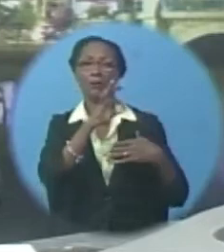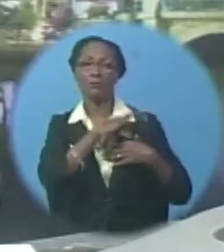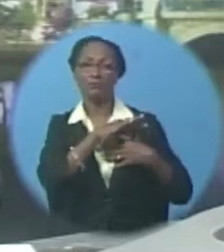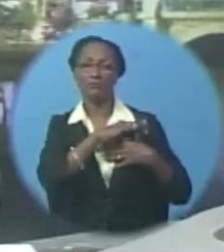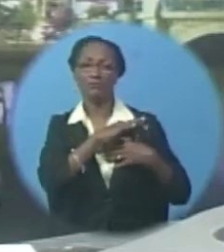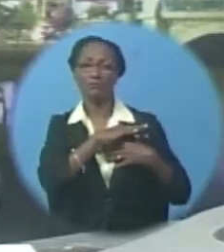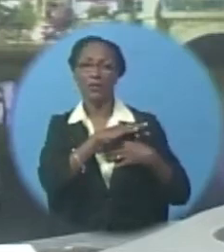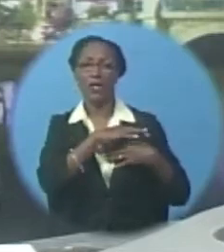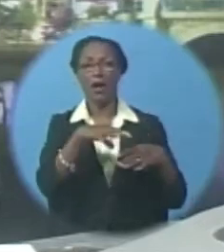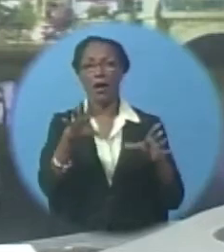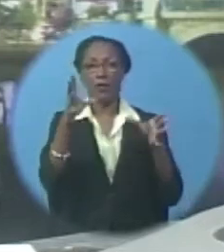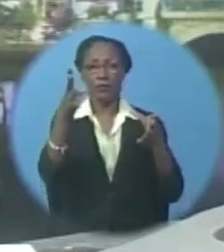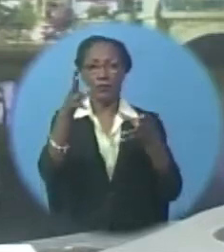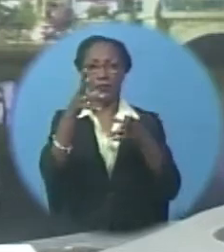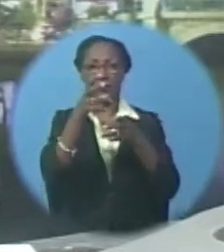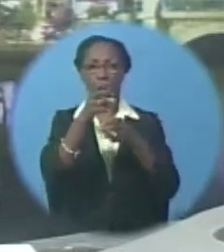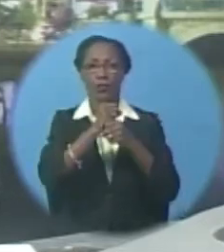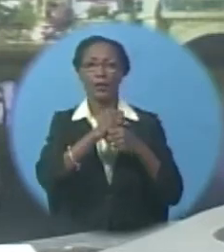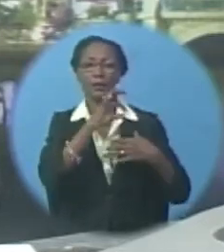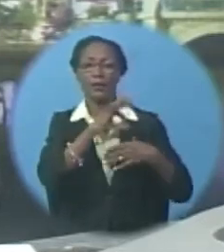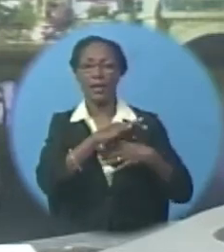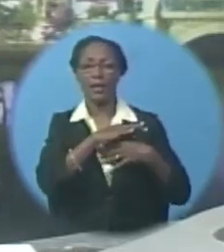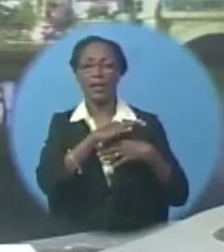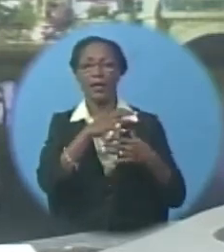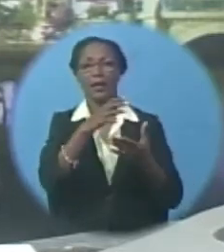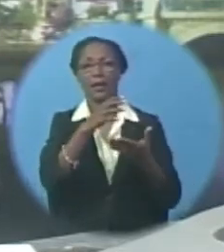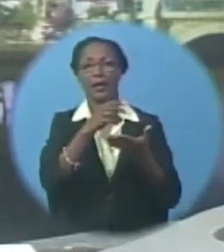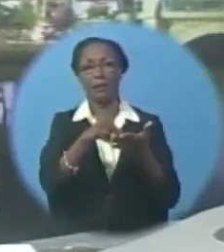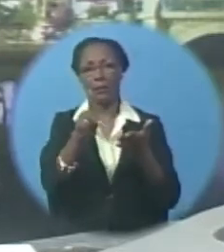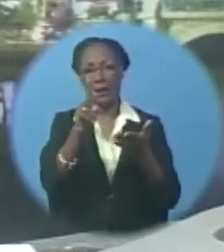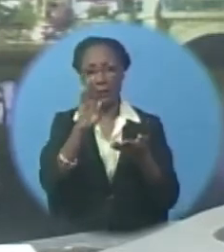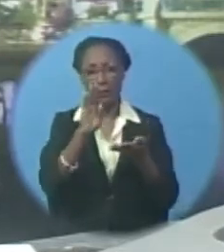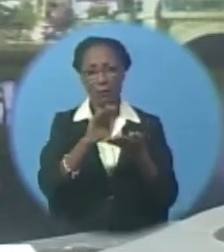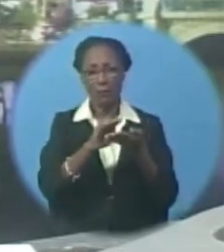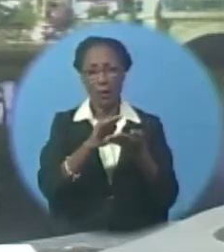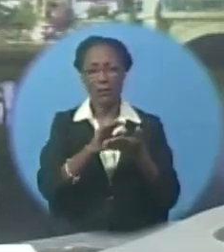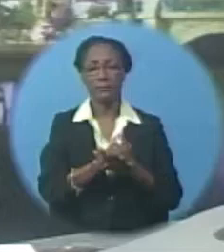debt and accessing lower interest rates.